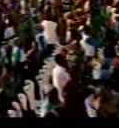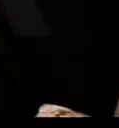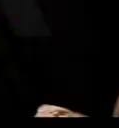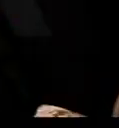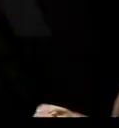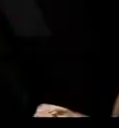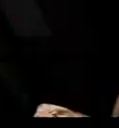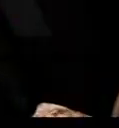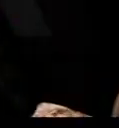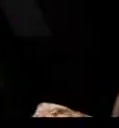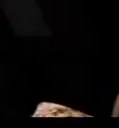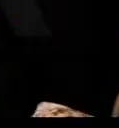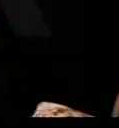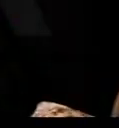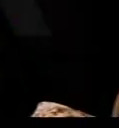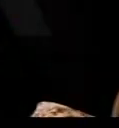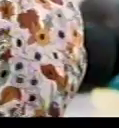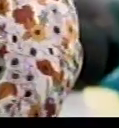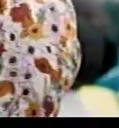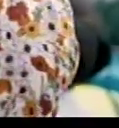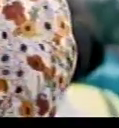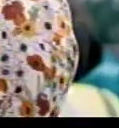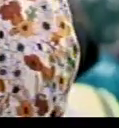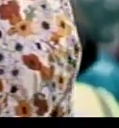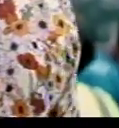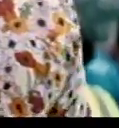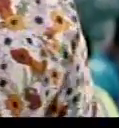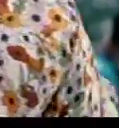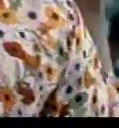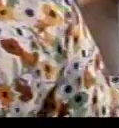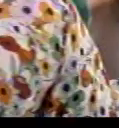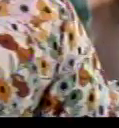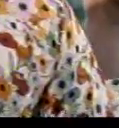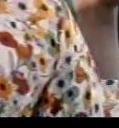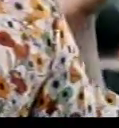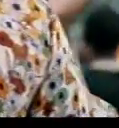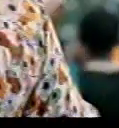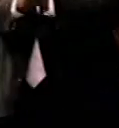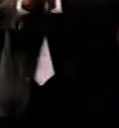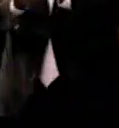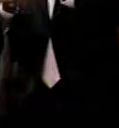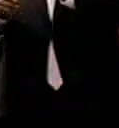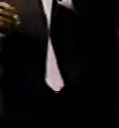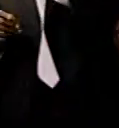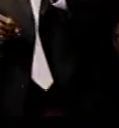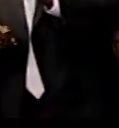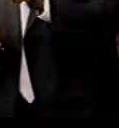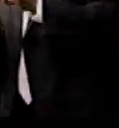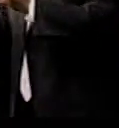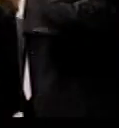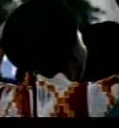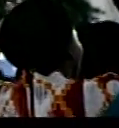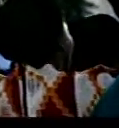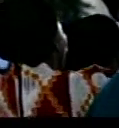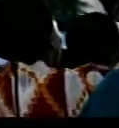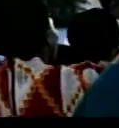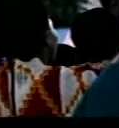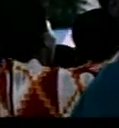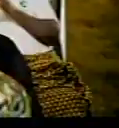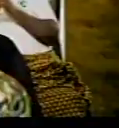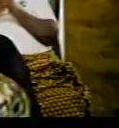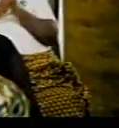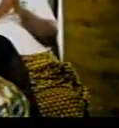My time has come. Look at that word, miracle.